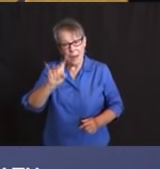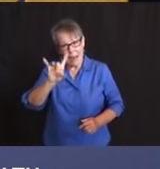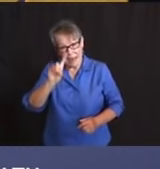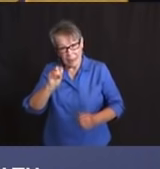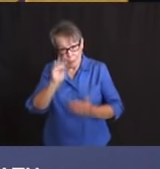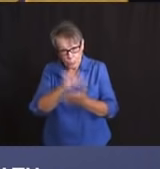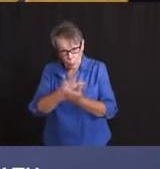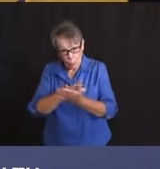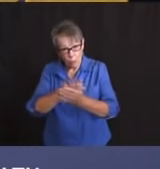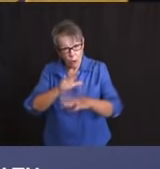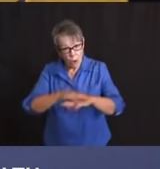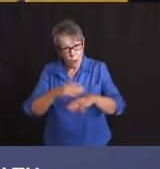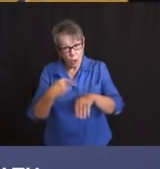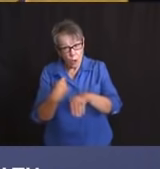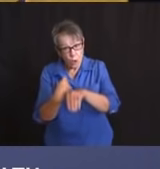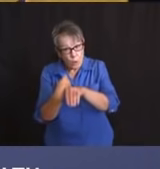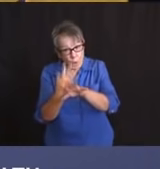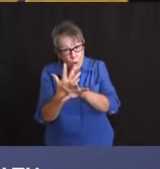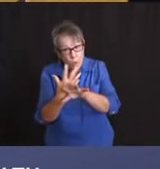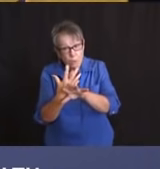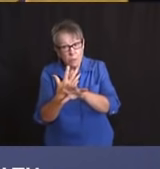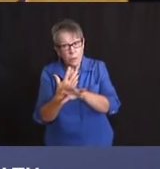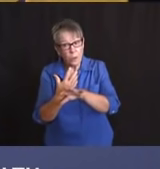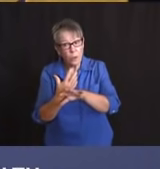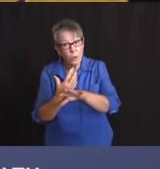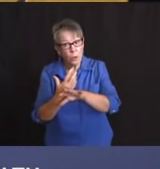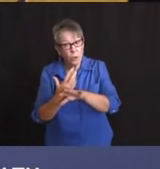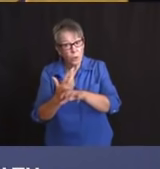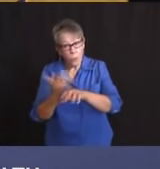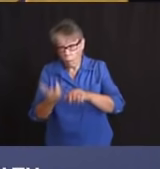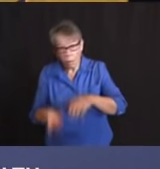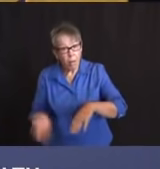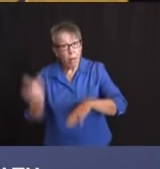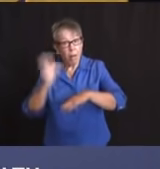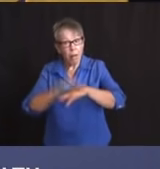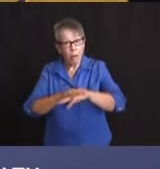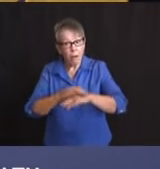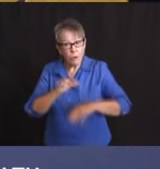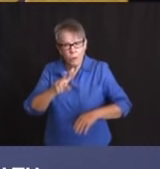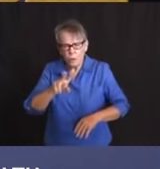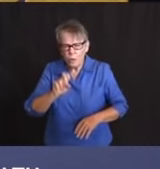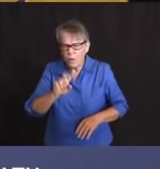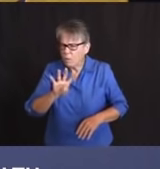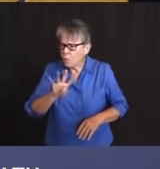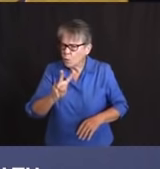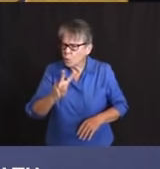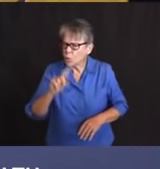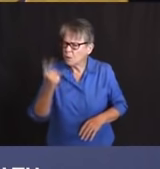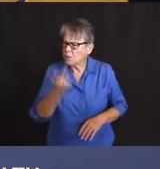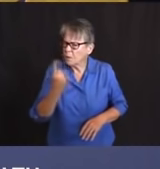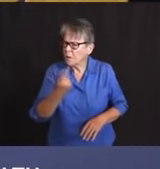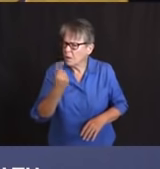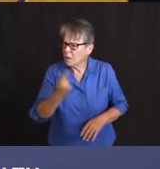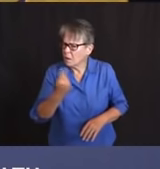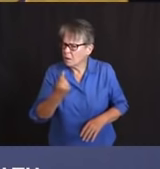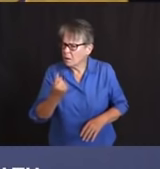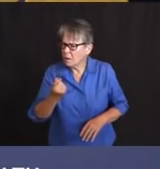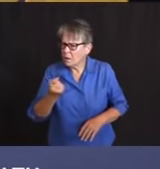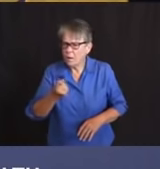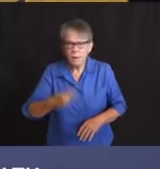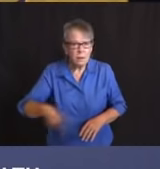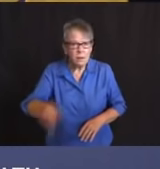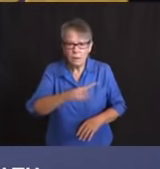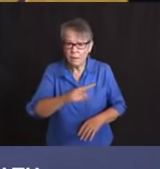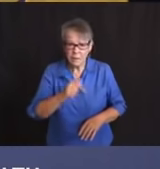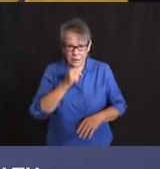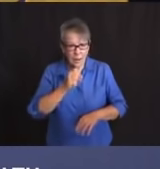What's going on here? Does this signal that schools are unprepared, that many more? I know that the schools have to